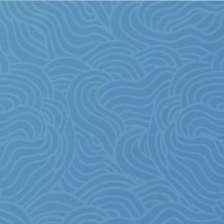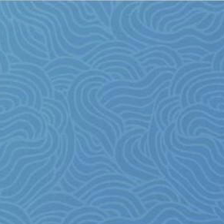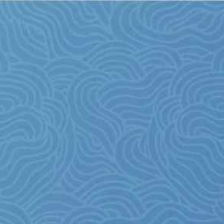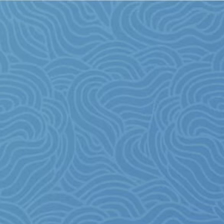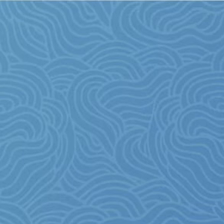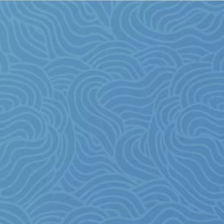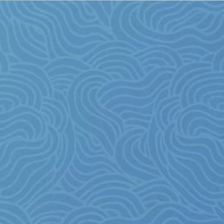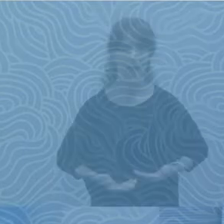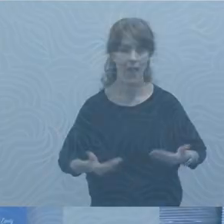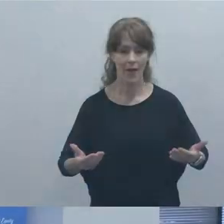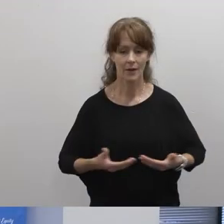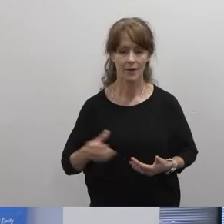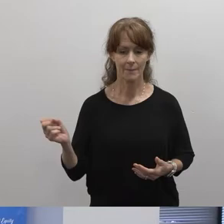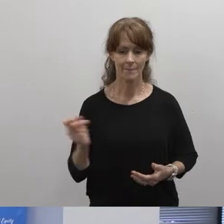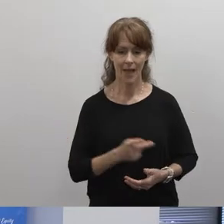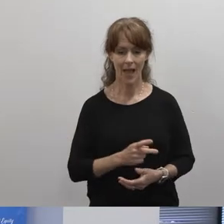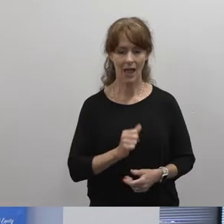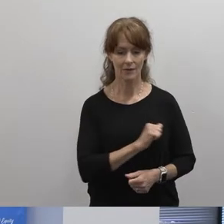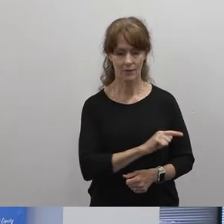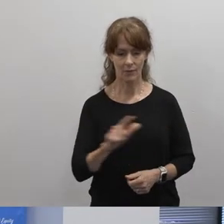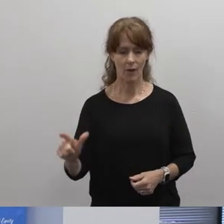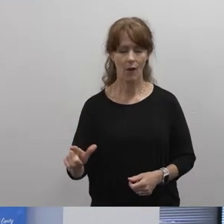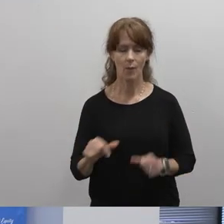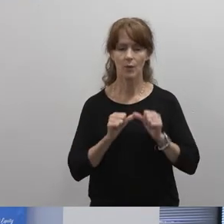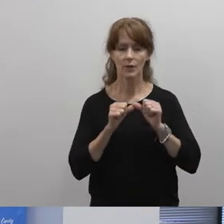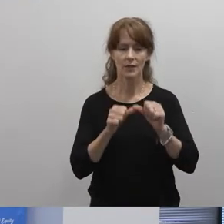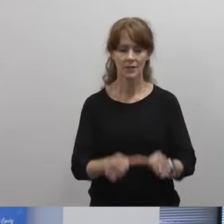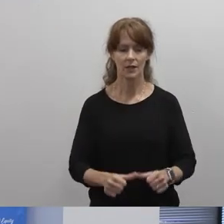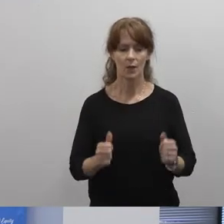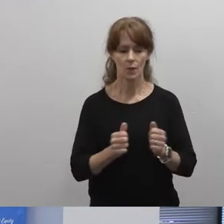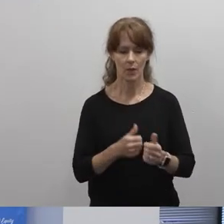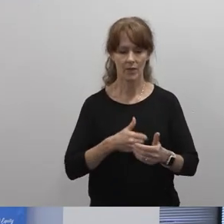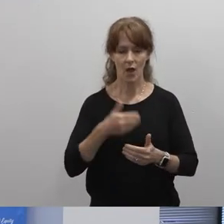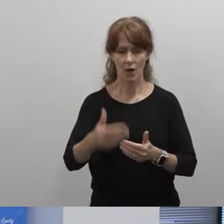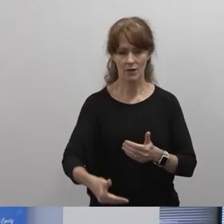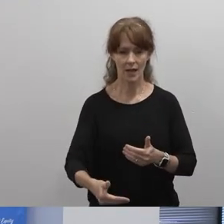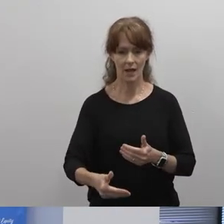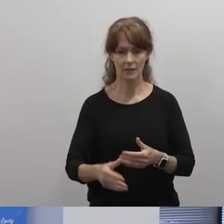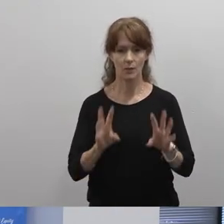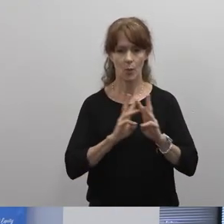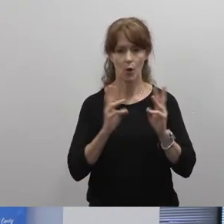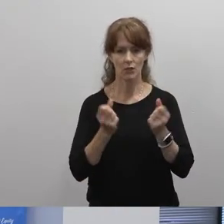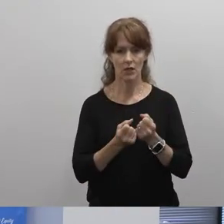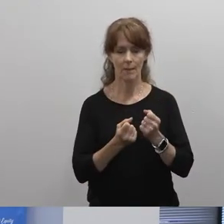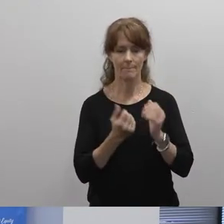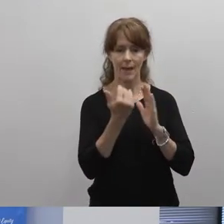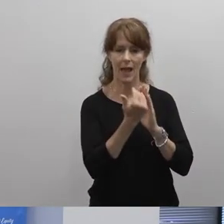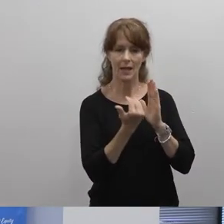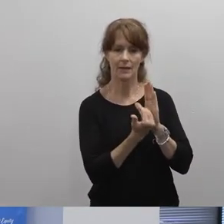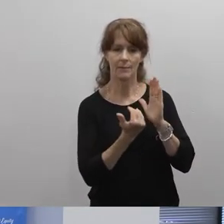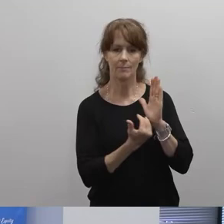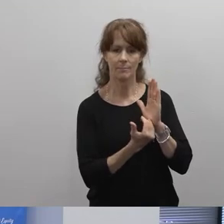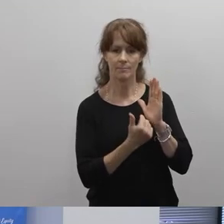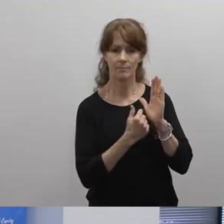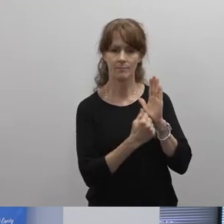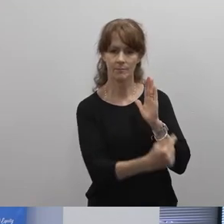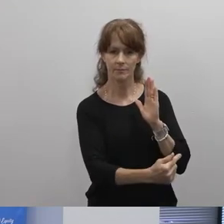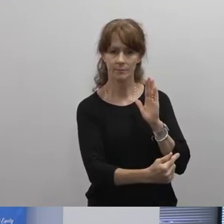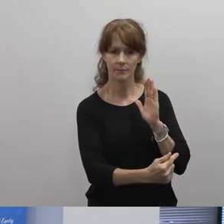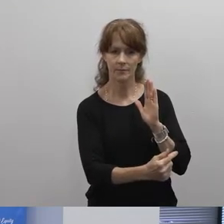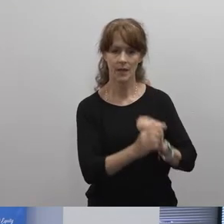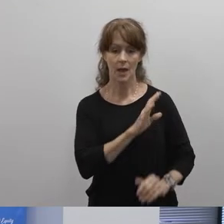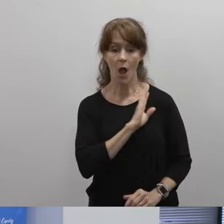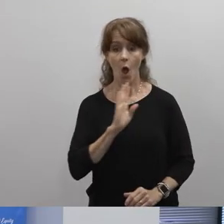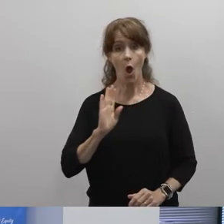Welcome back, everyone. We will continue with our next board workshop item, which is our